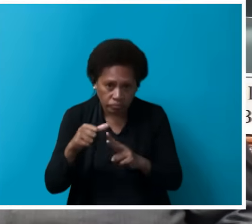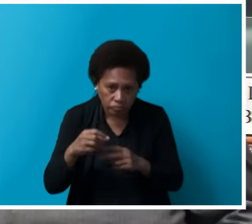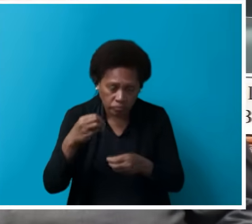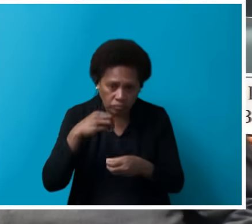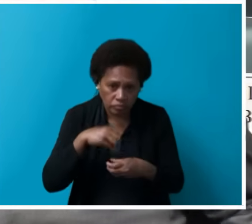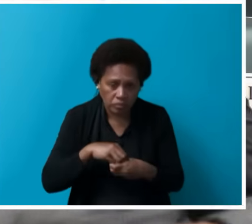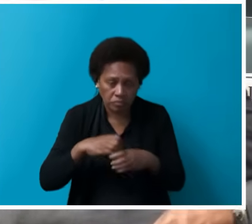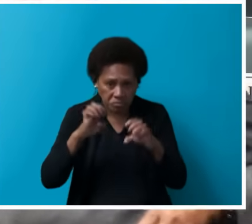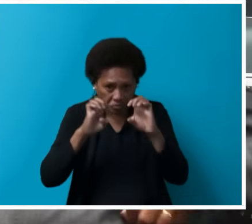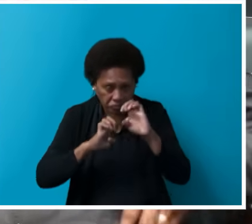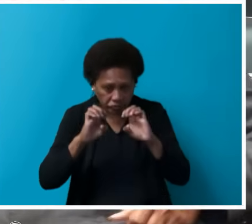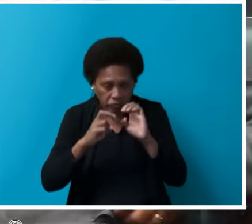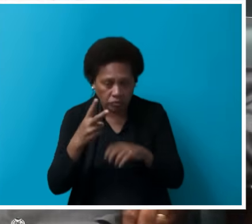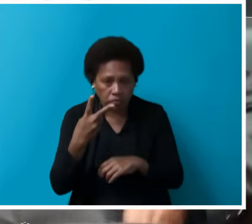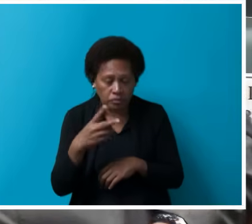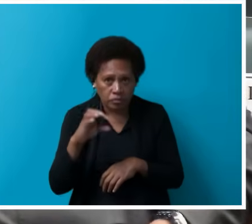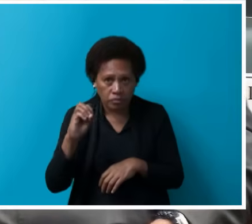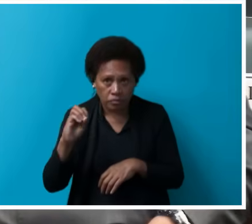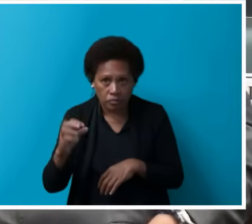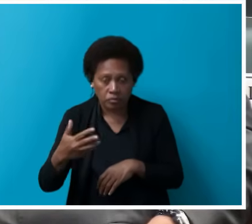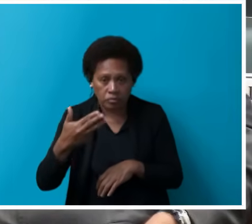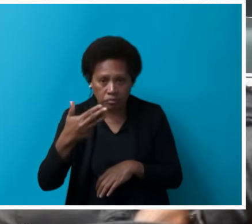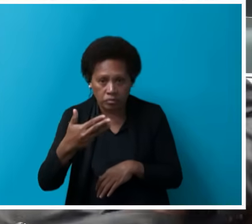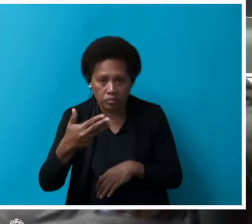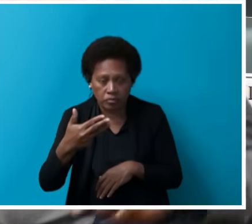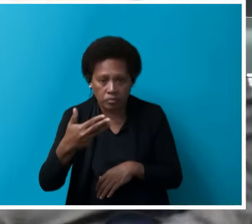devaluation of 20% in 2009.